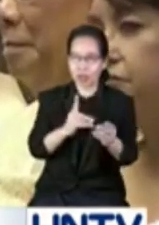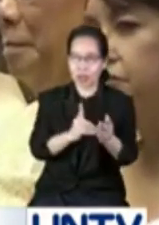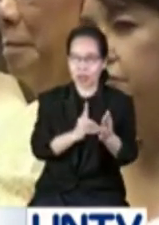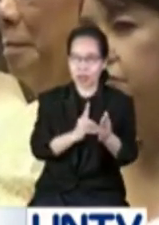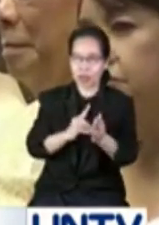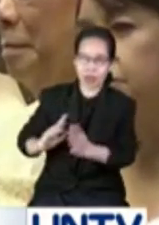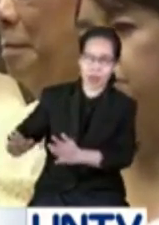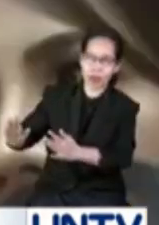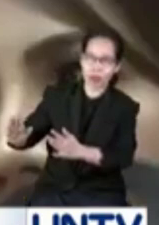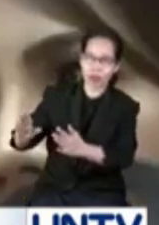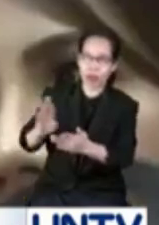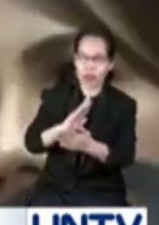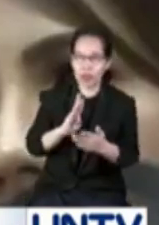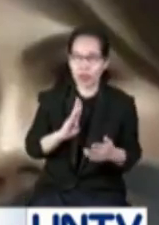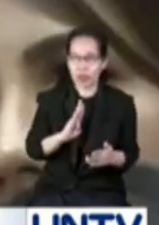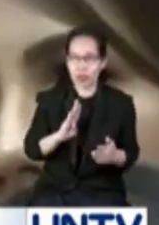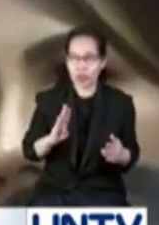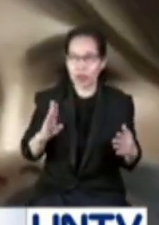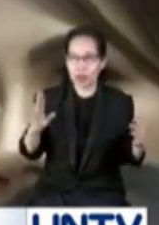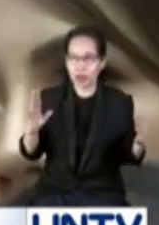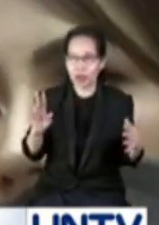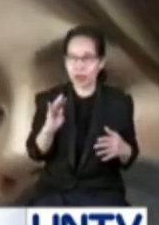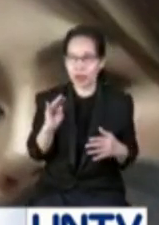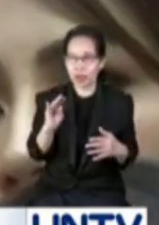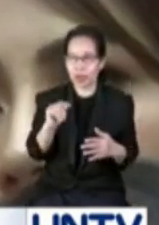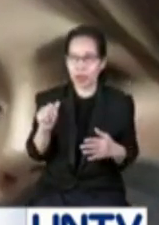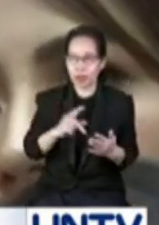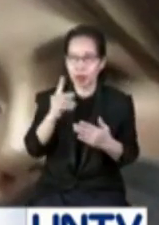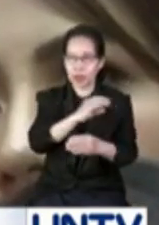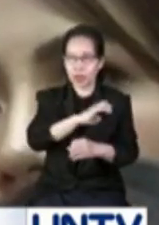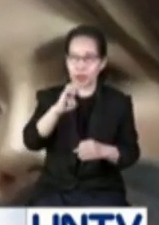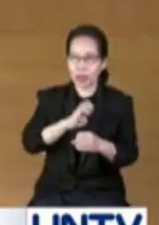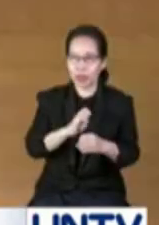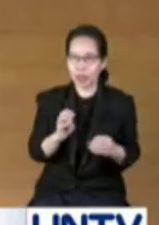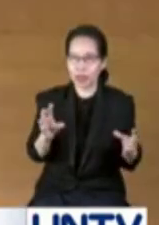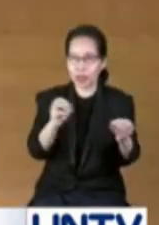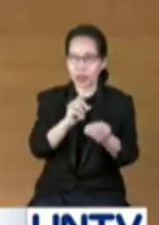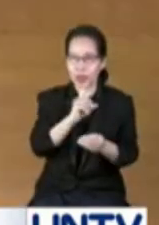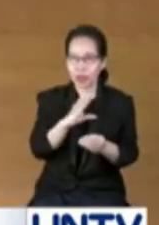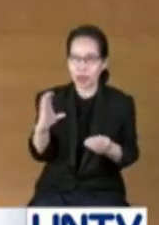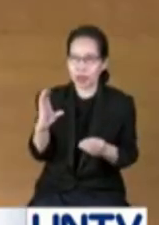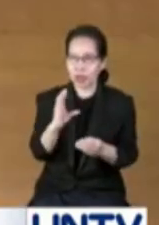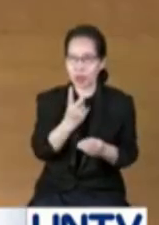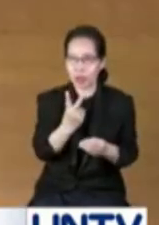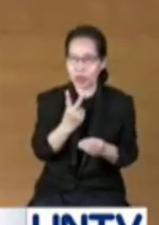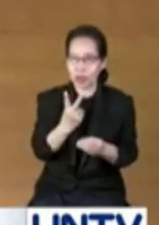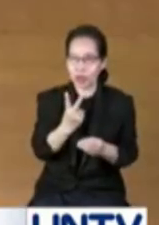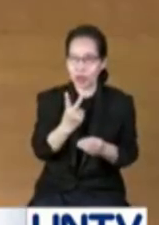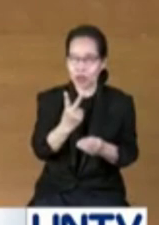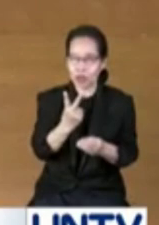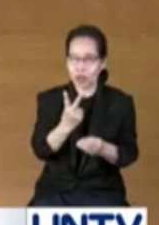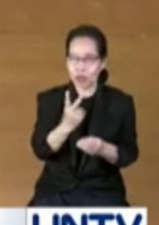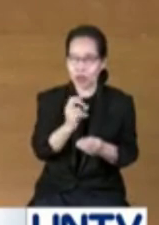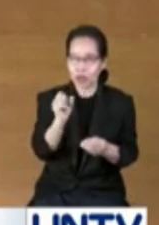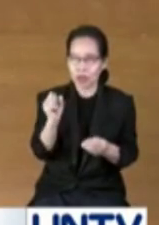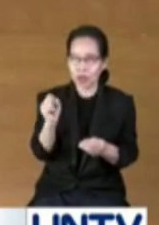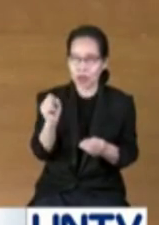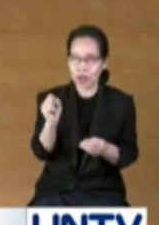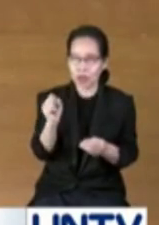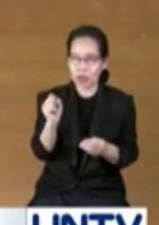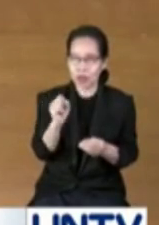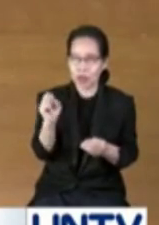BIDA, program and established an additional 102 Balay Silangan Reformation Centers